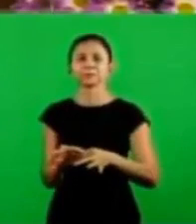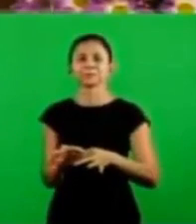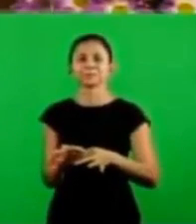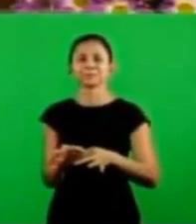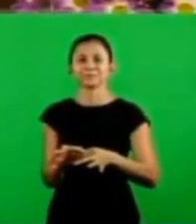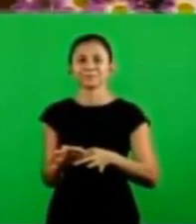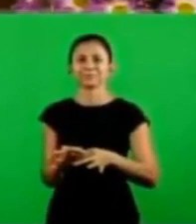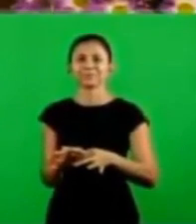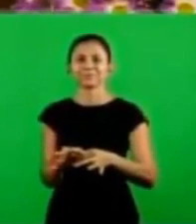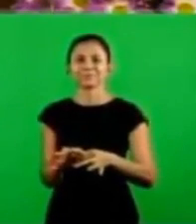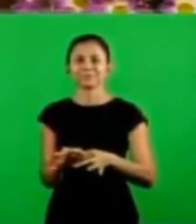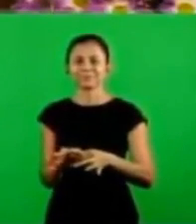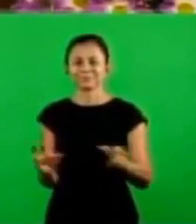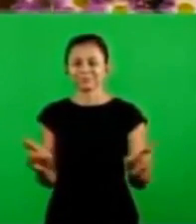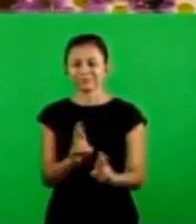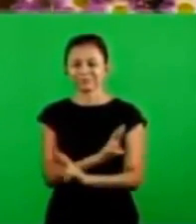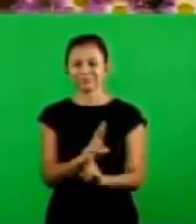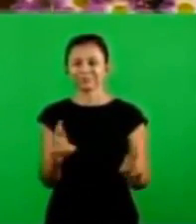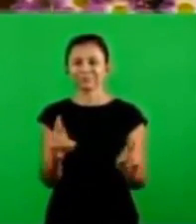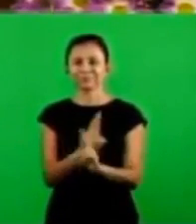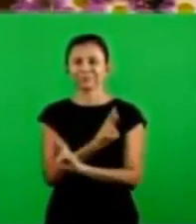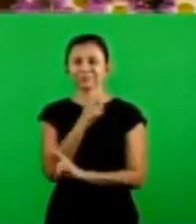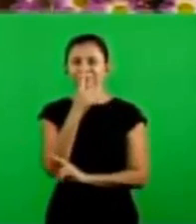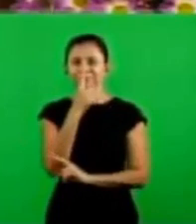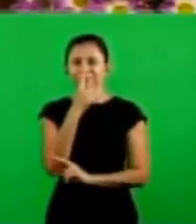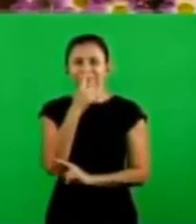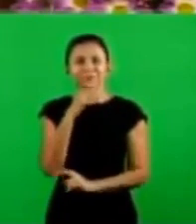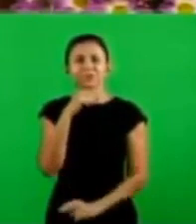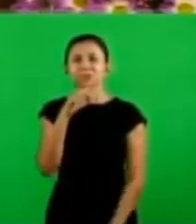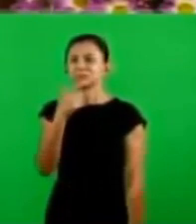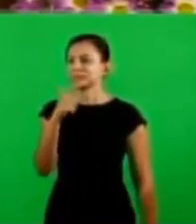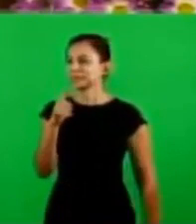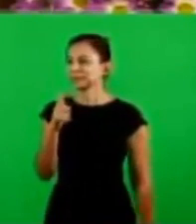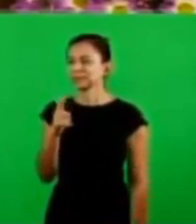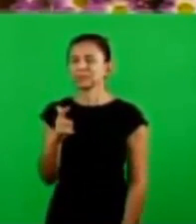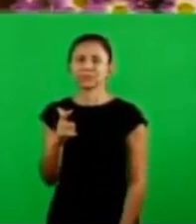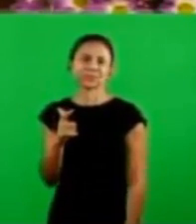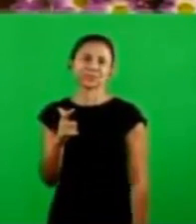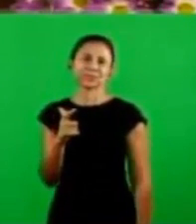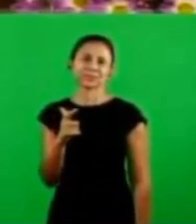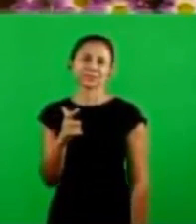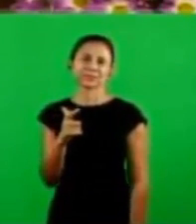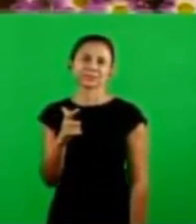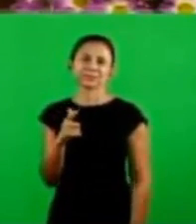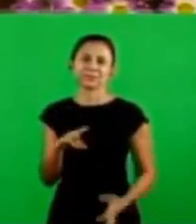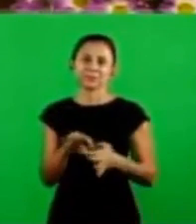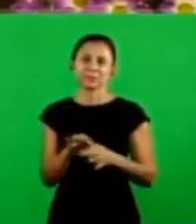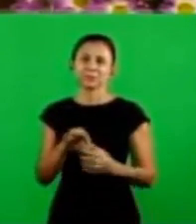Now it's her and Jesus, personally. There's no more doubt.